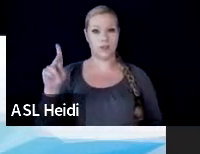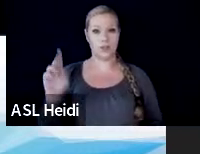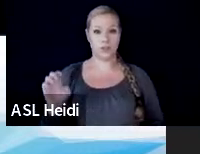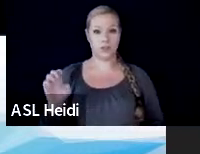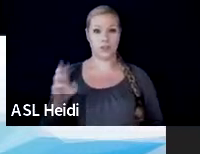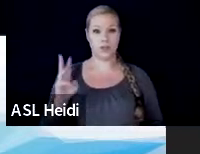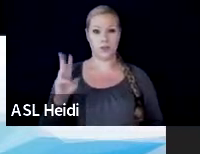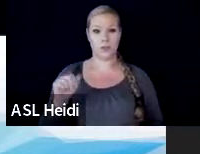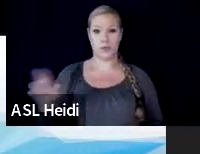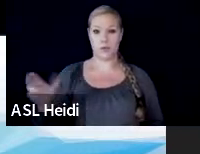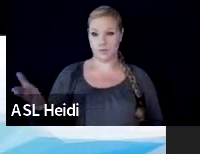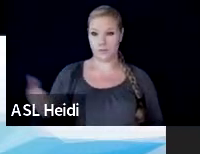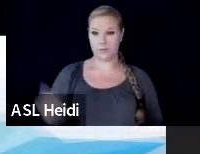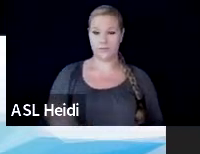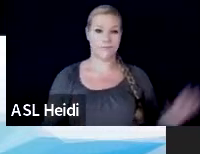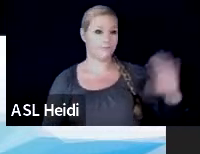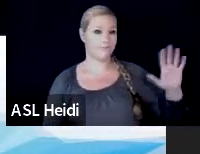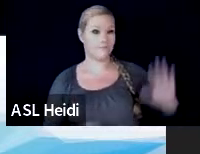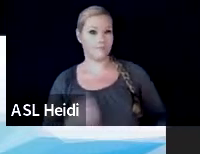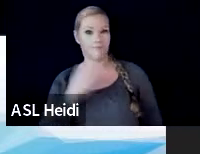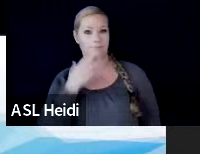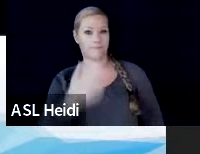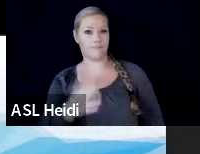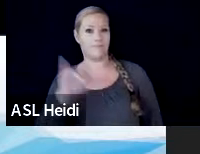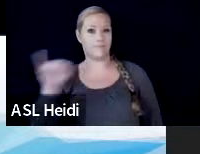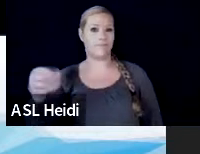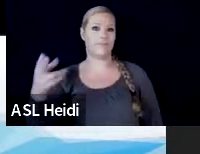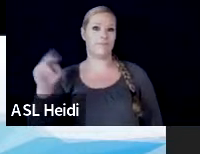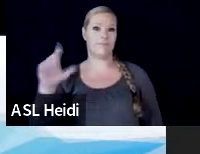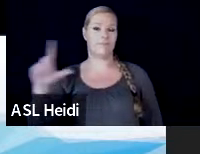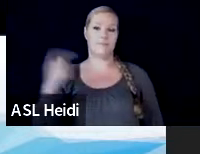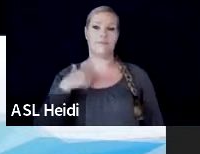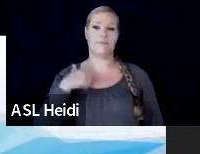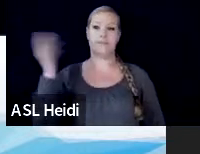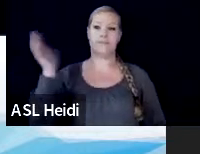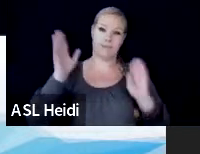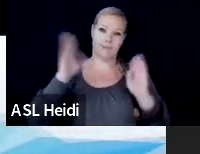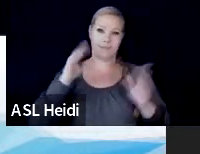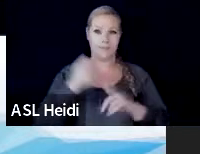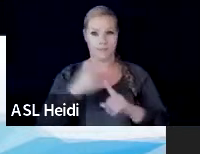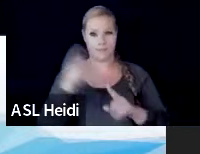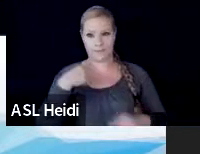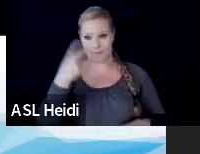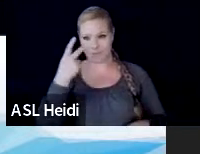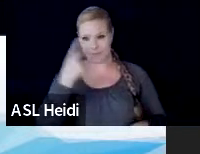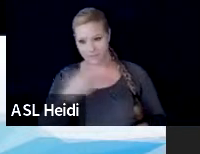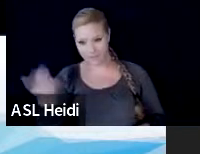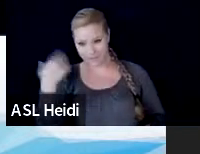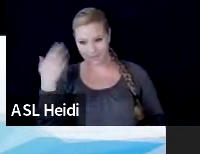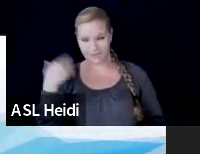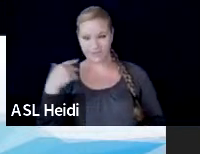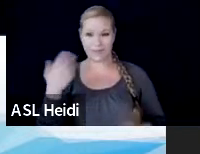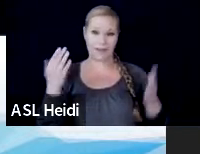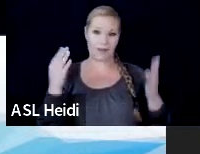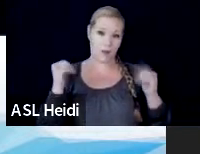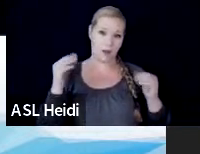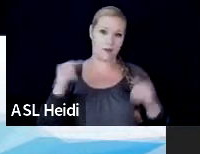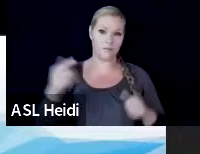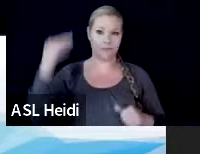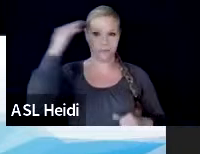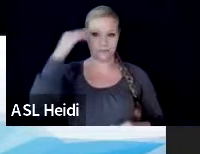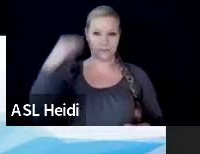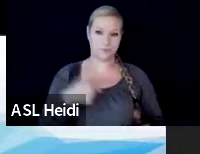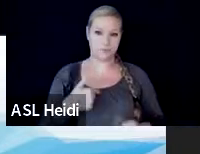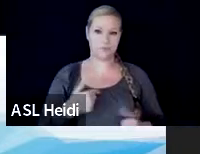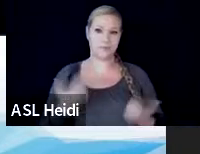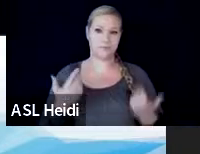Thanks, Johnell. Hi, everybody. I've been in front of this group a few times, so hopefully most of you are familiar with me.